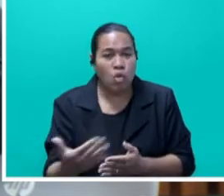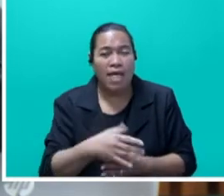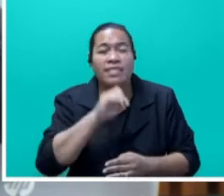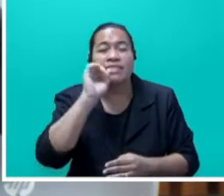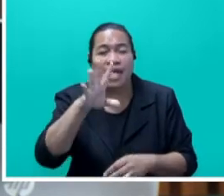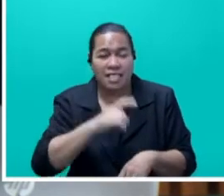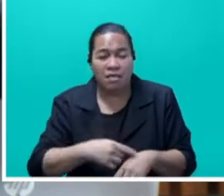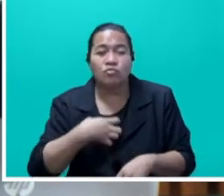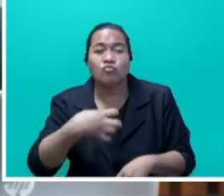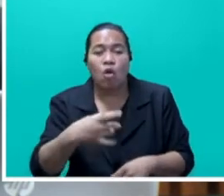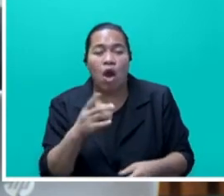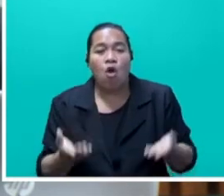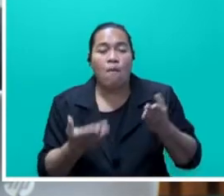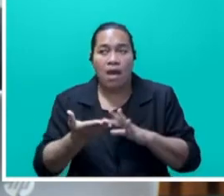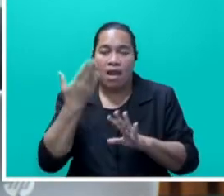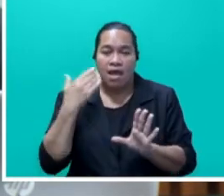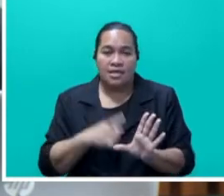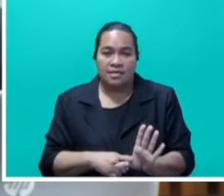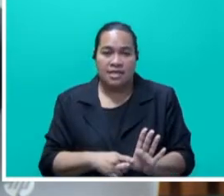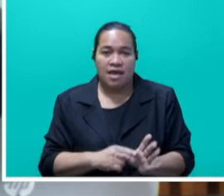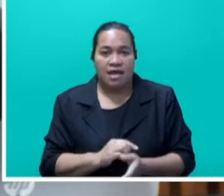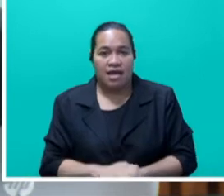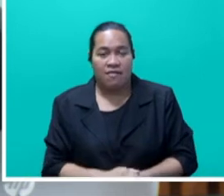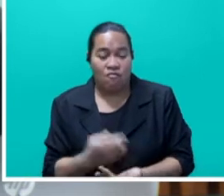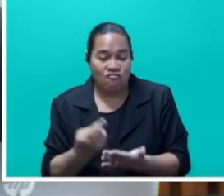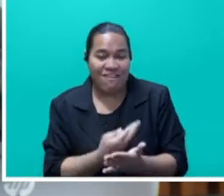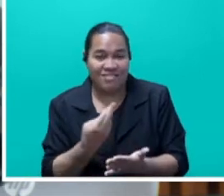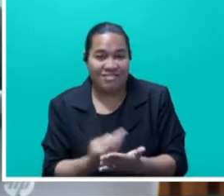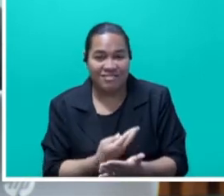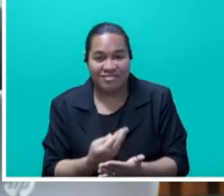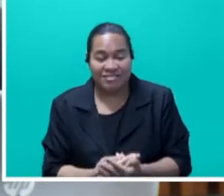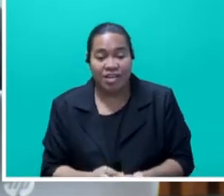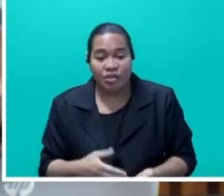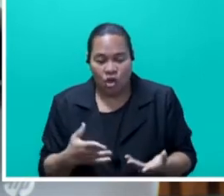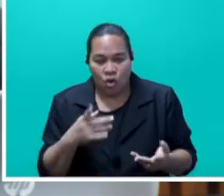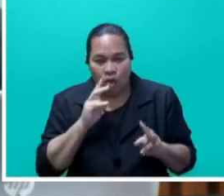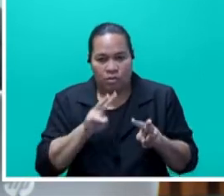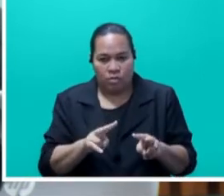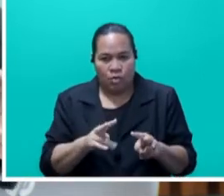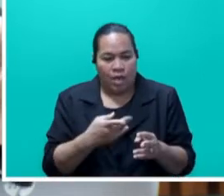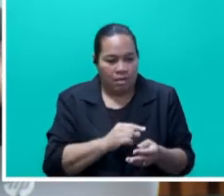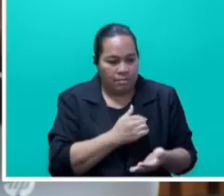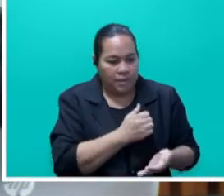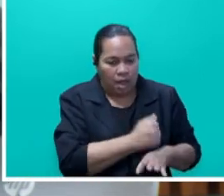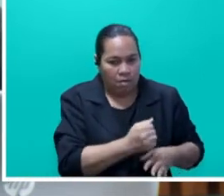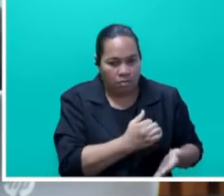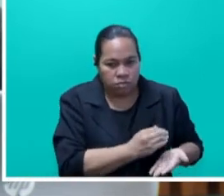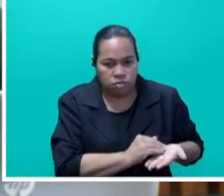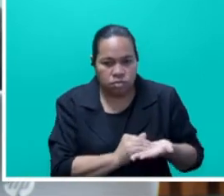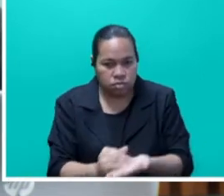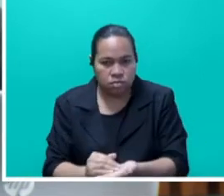more production than last year, Mr. Speaker said. And we had incentivized them through provision of harvesters from